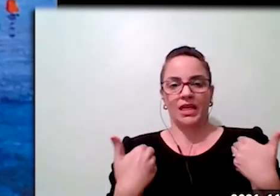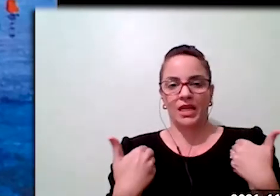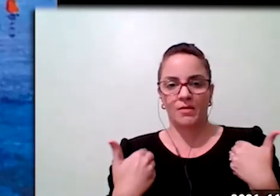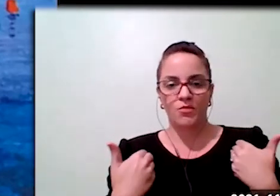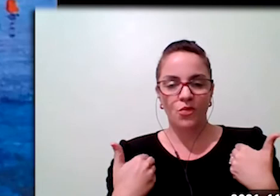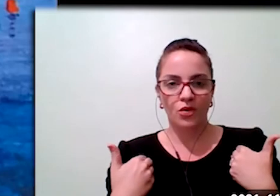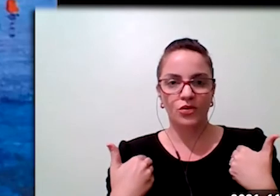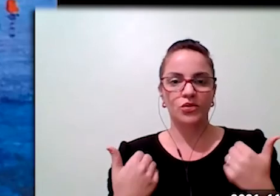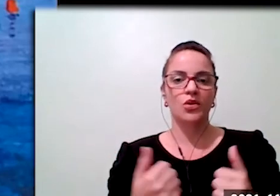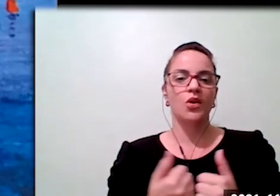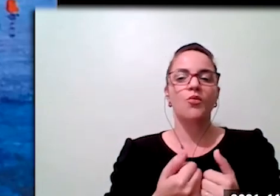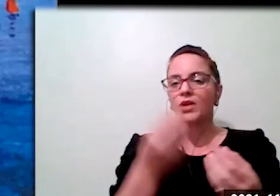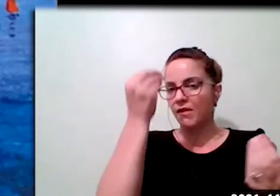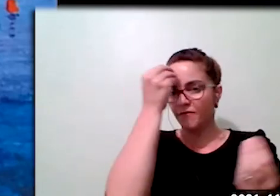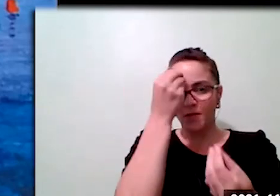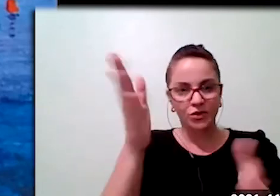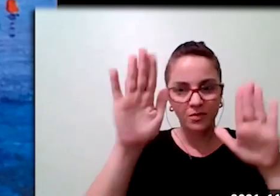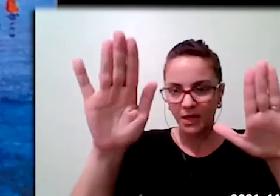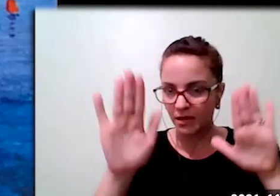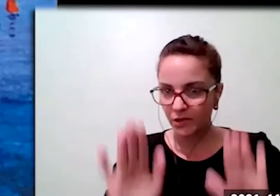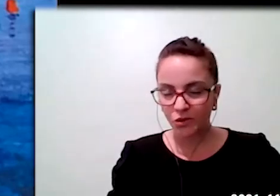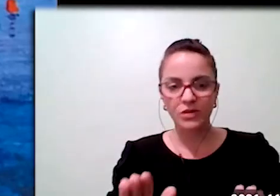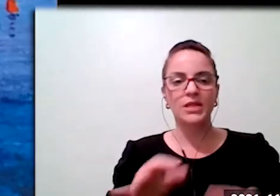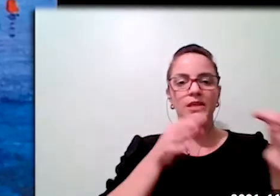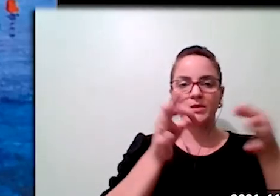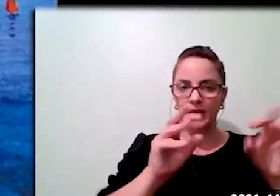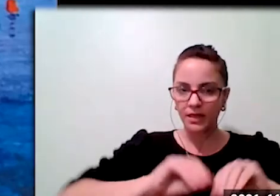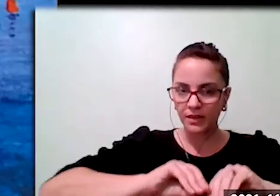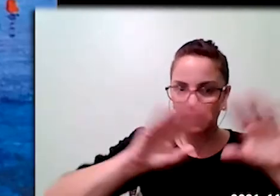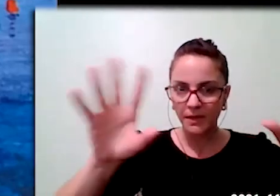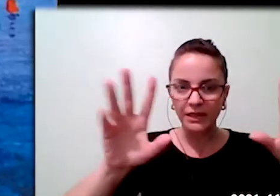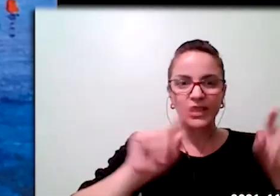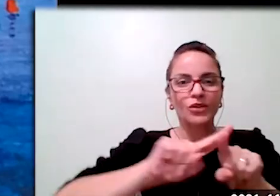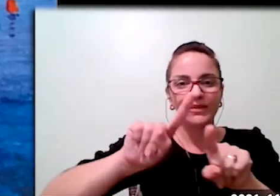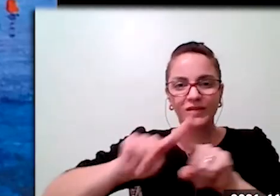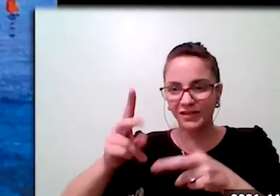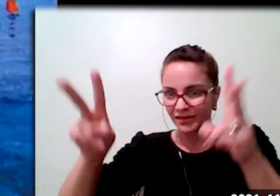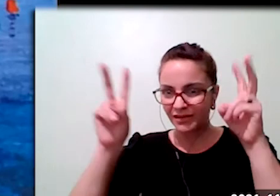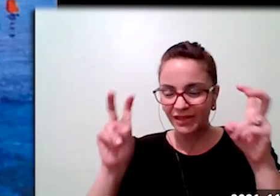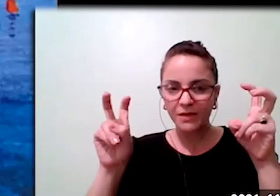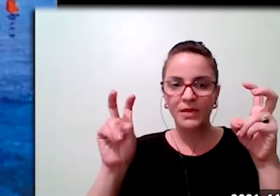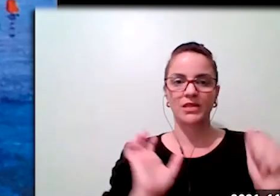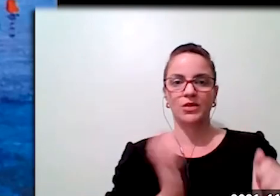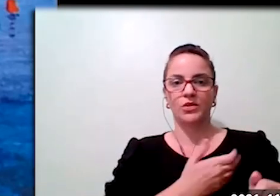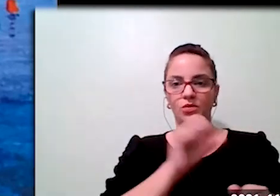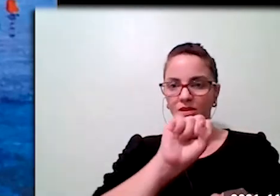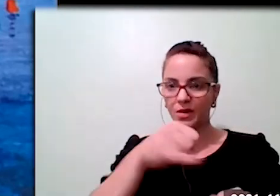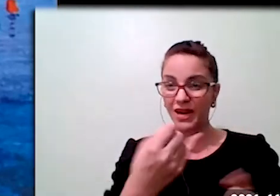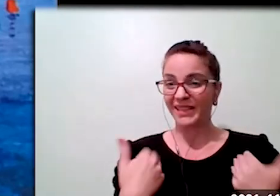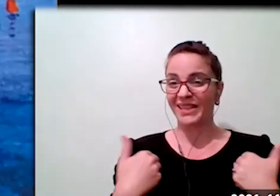to the study of the city, using as the main reference pieces of more than 50 visual